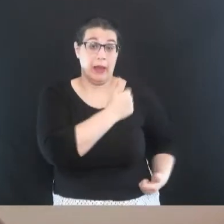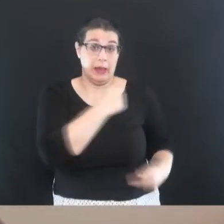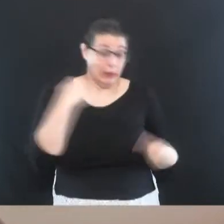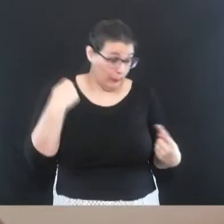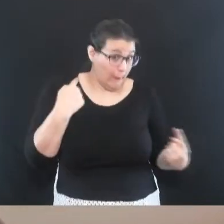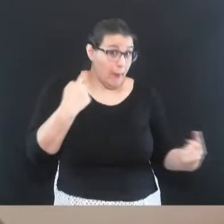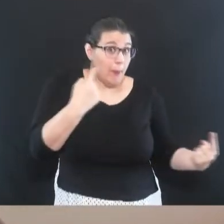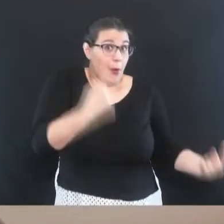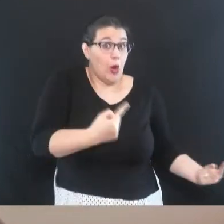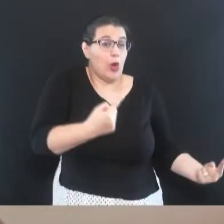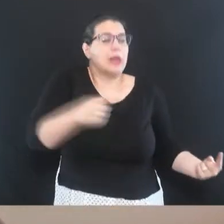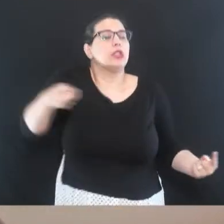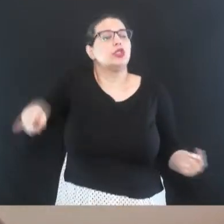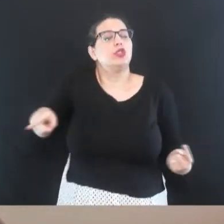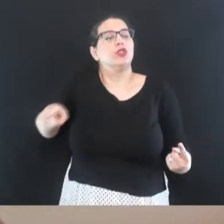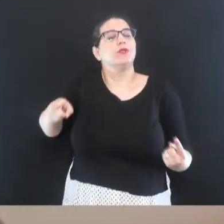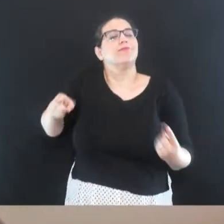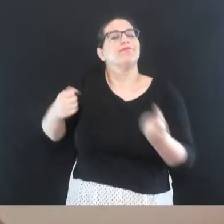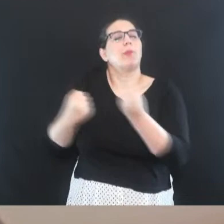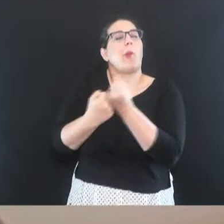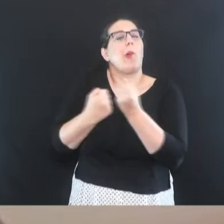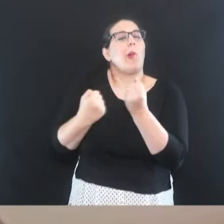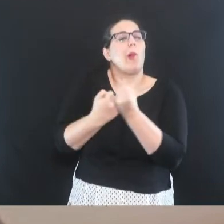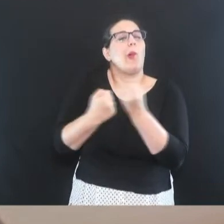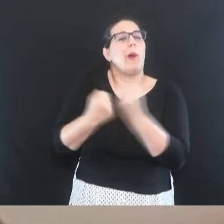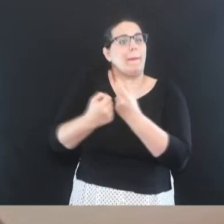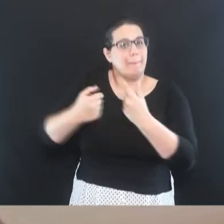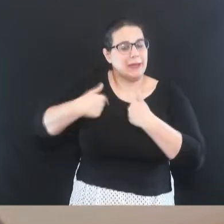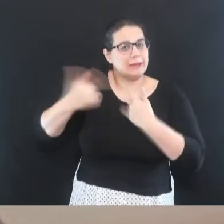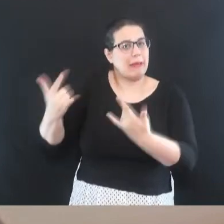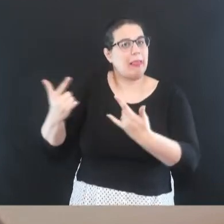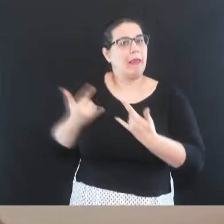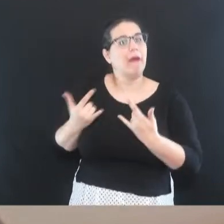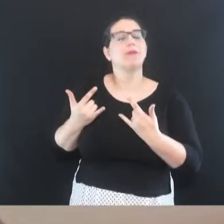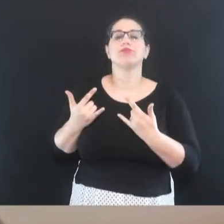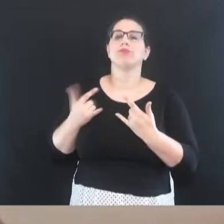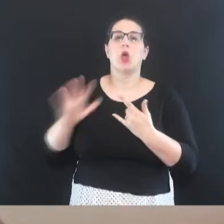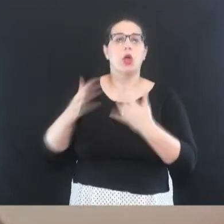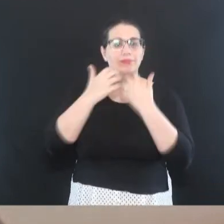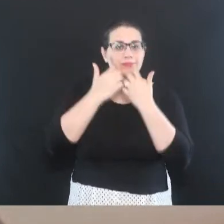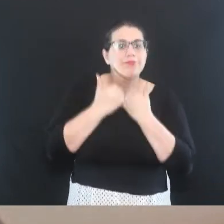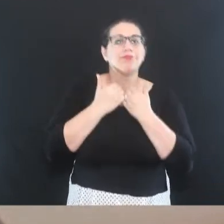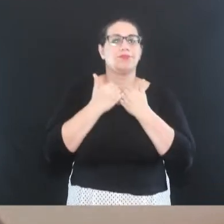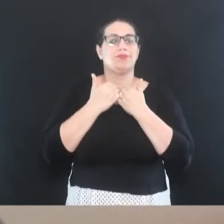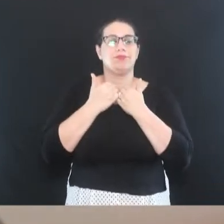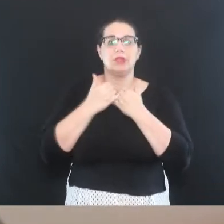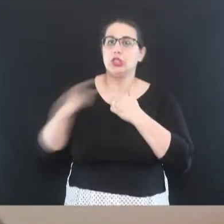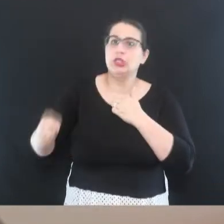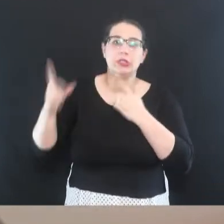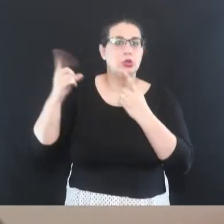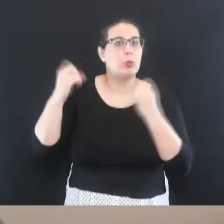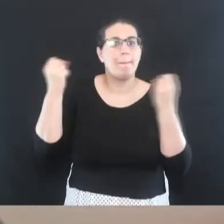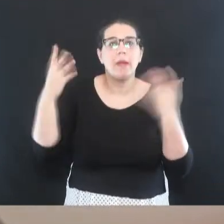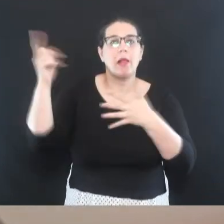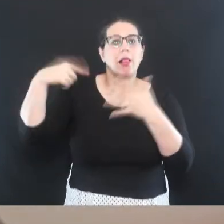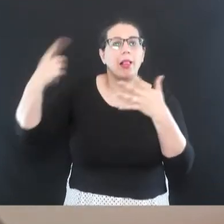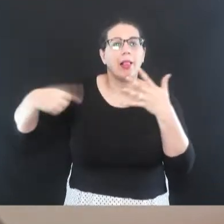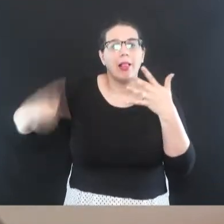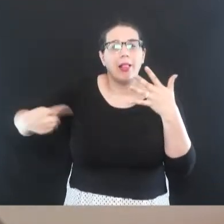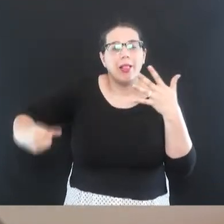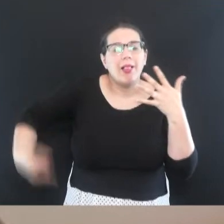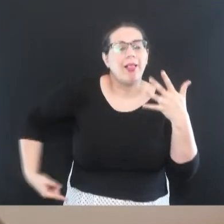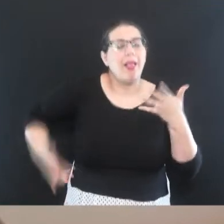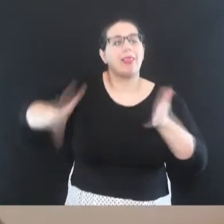service, without her support and love and care and all the things that she's done to allow me to continue to